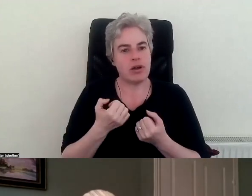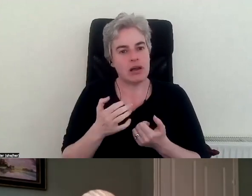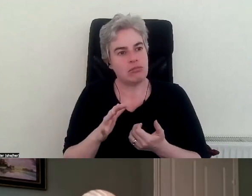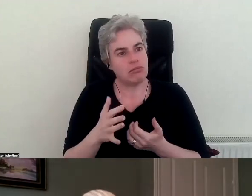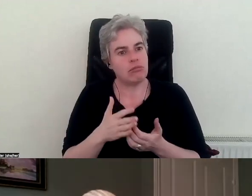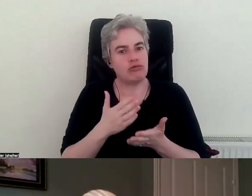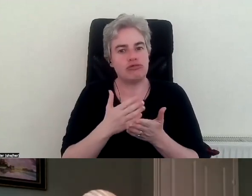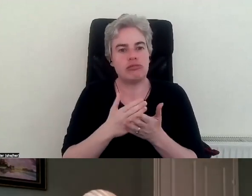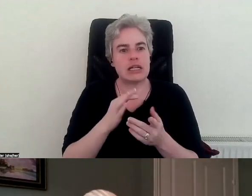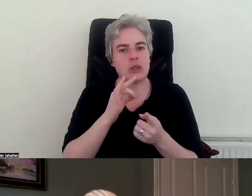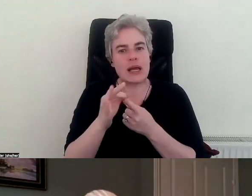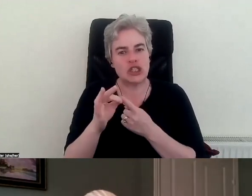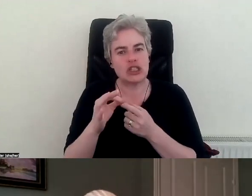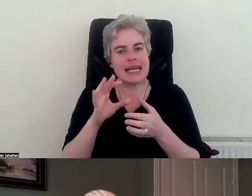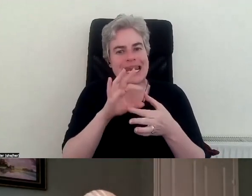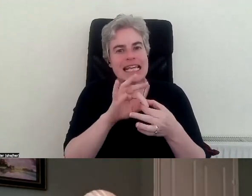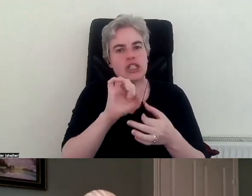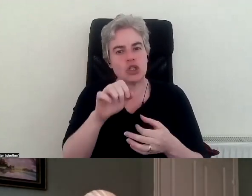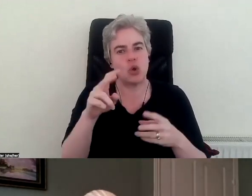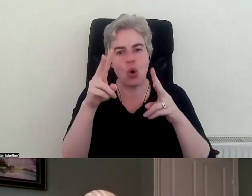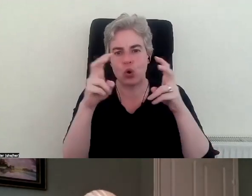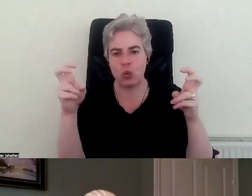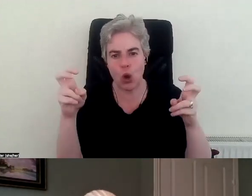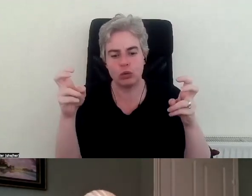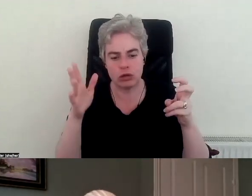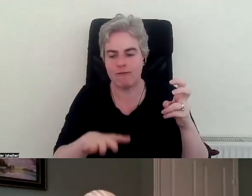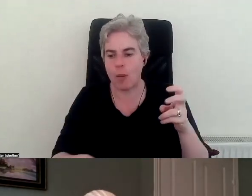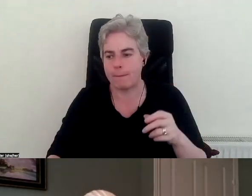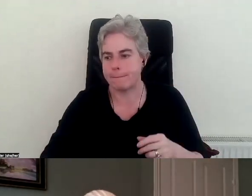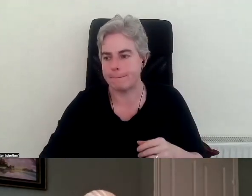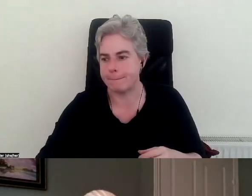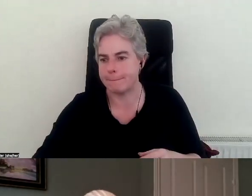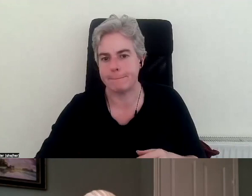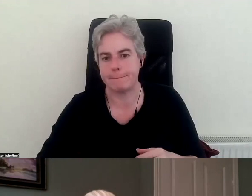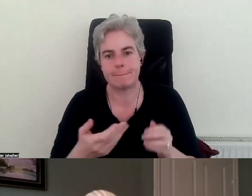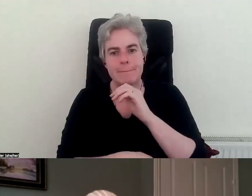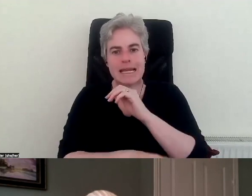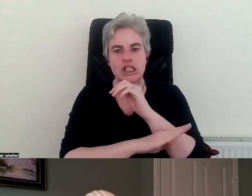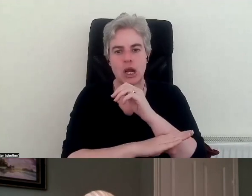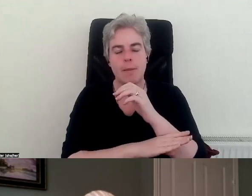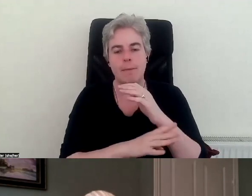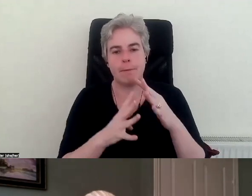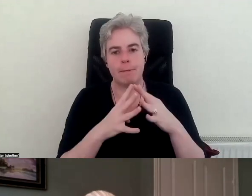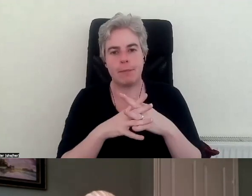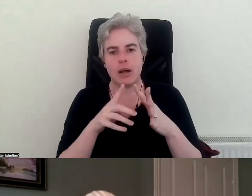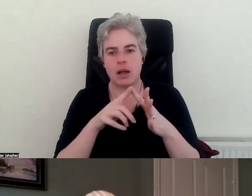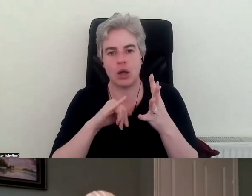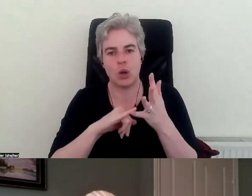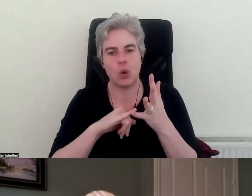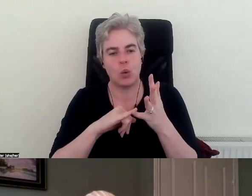it's really a question around your quote from Bishop Westcott,